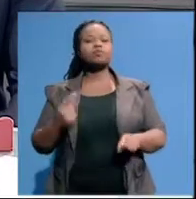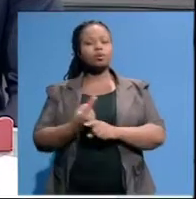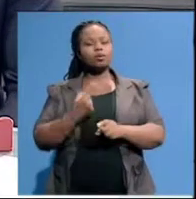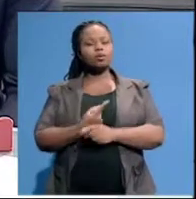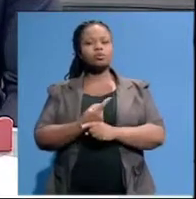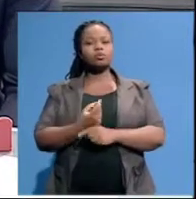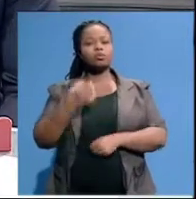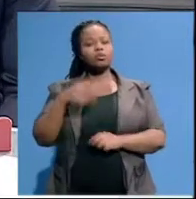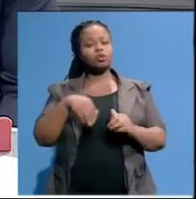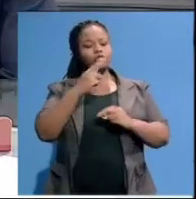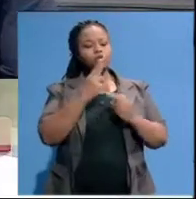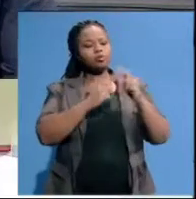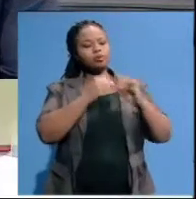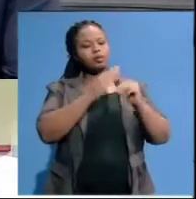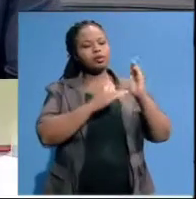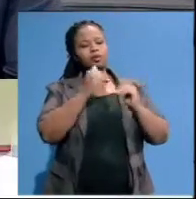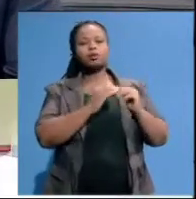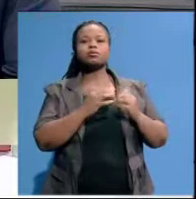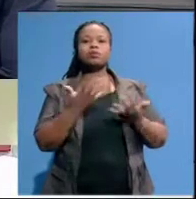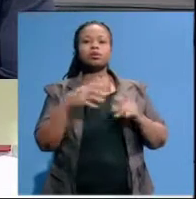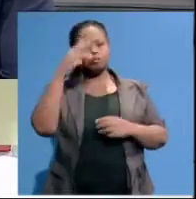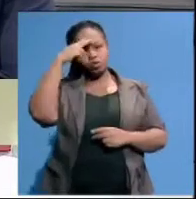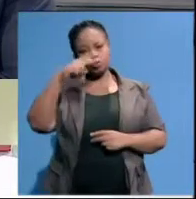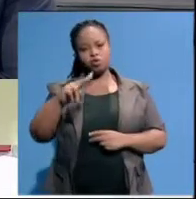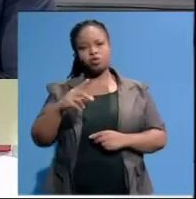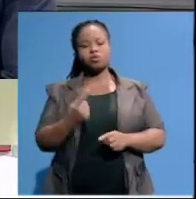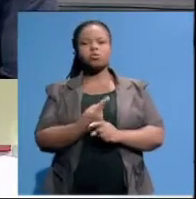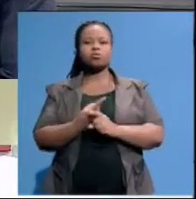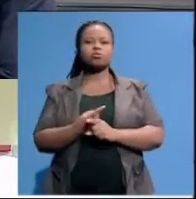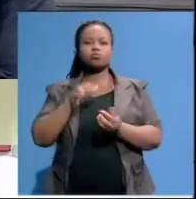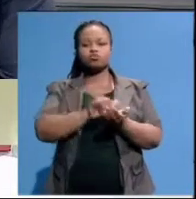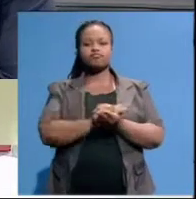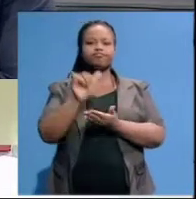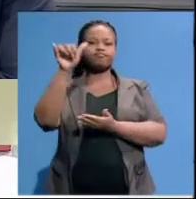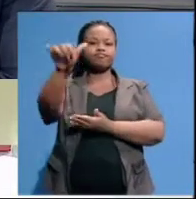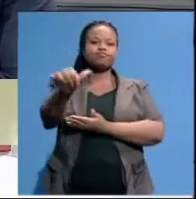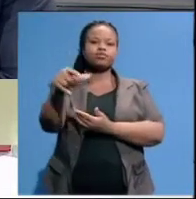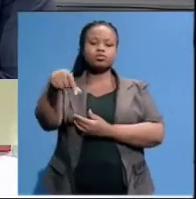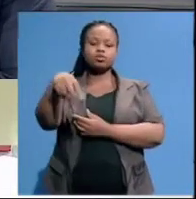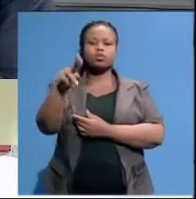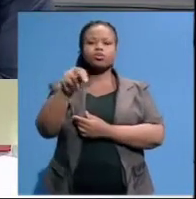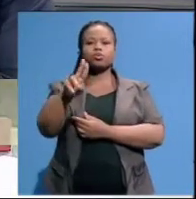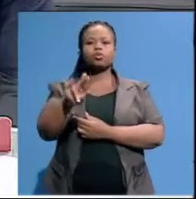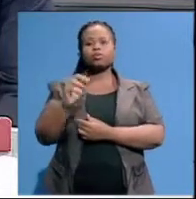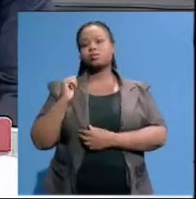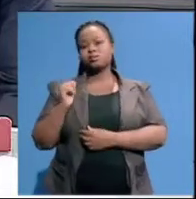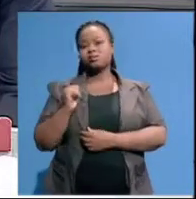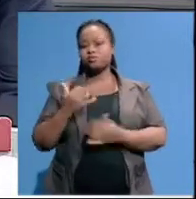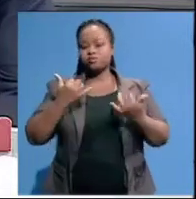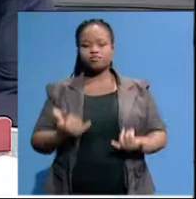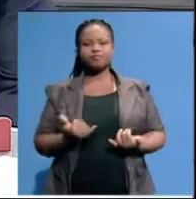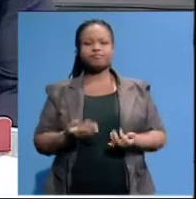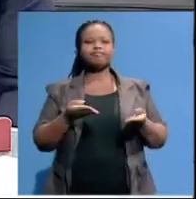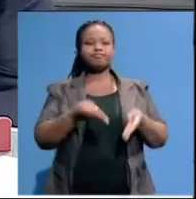for 3 days at the Union Buildings in Tshwane, he was flown to his home at eQunu yesterday and finally buried today after a fitting